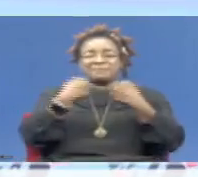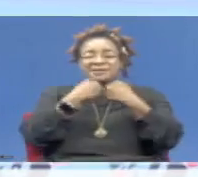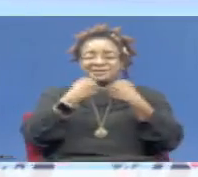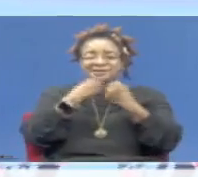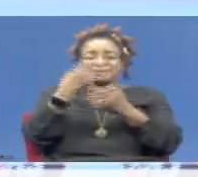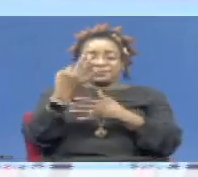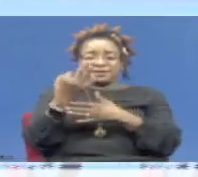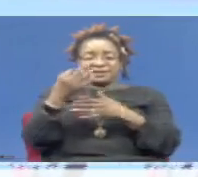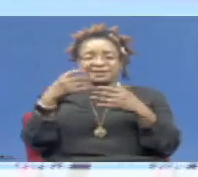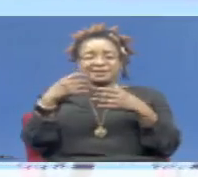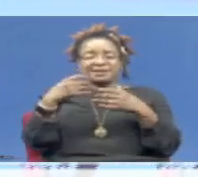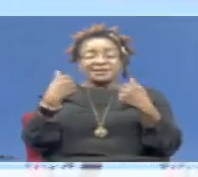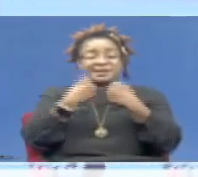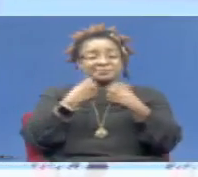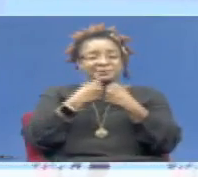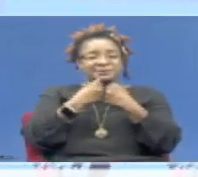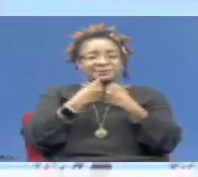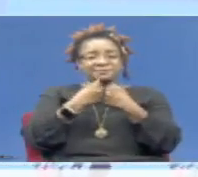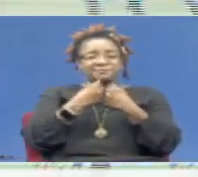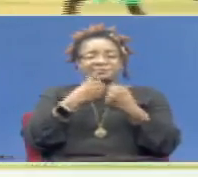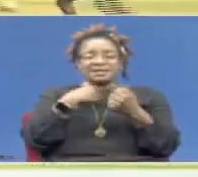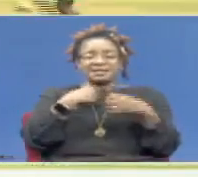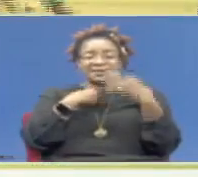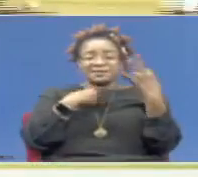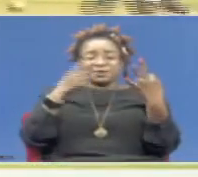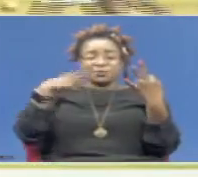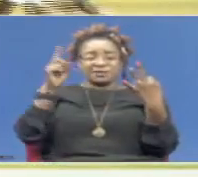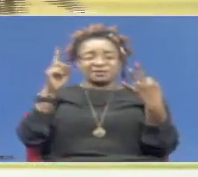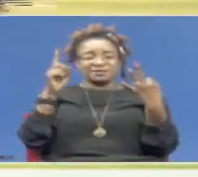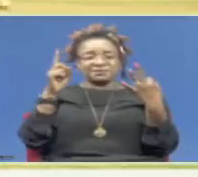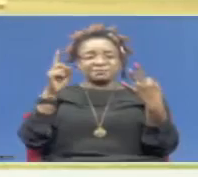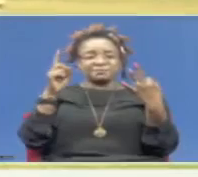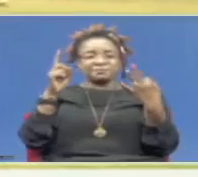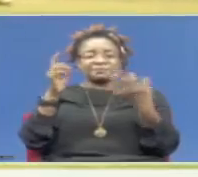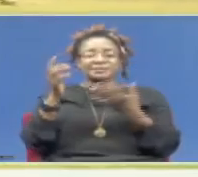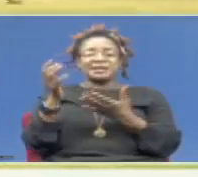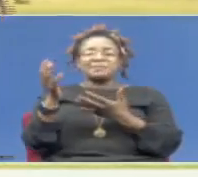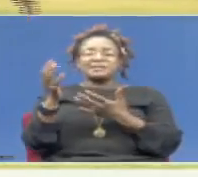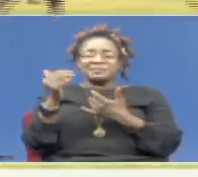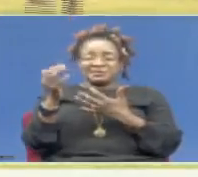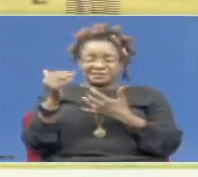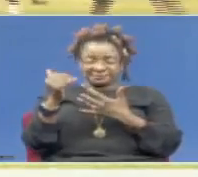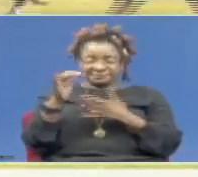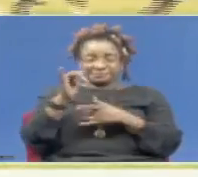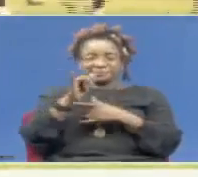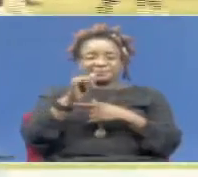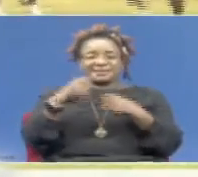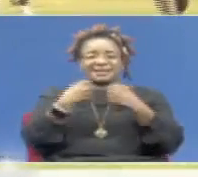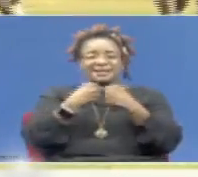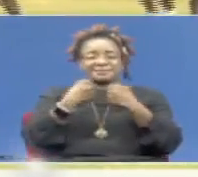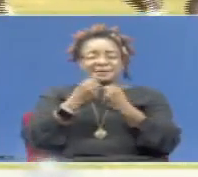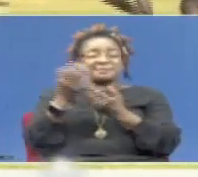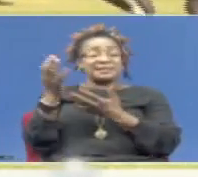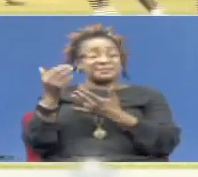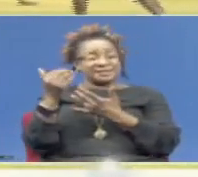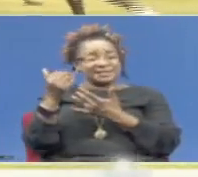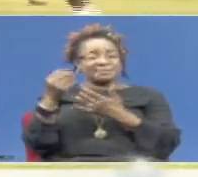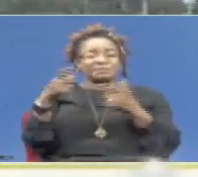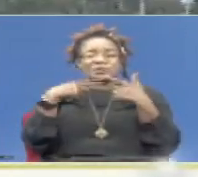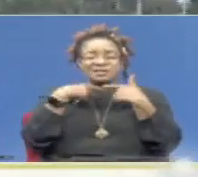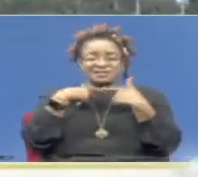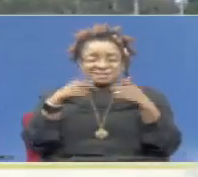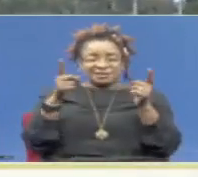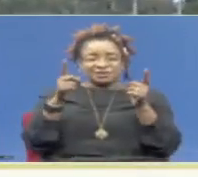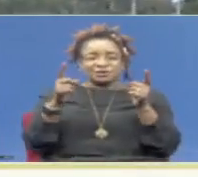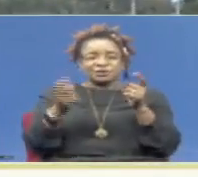and got three wins. I'm expecting a ferocious game. I'm expecting our opponents, AFC, to